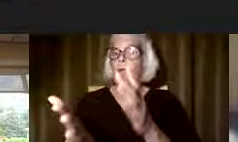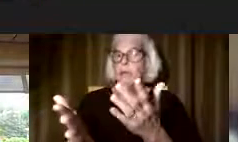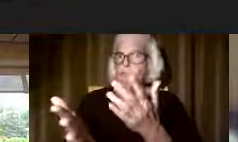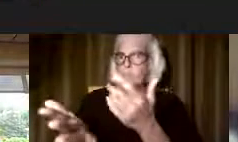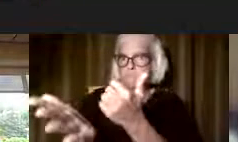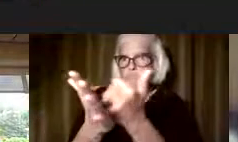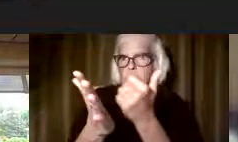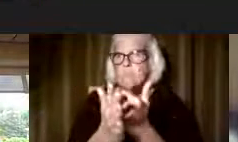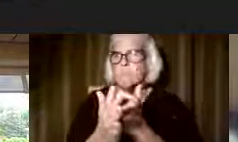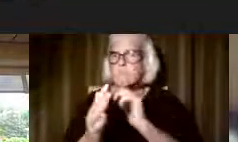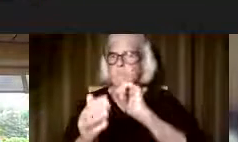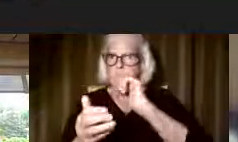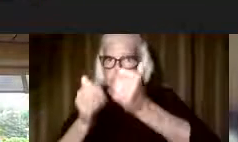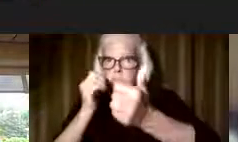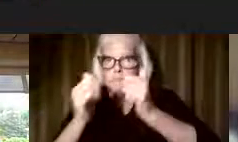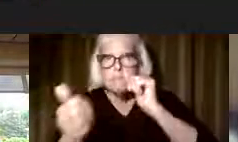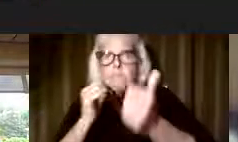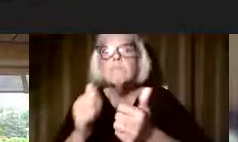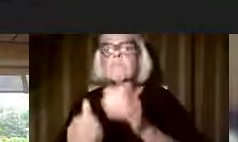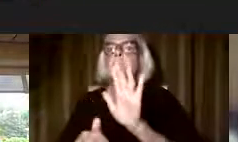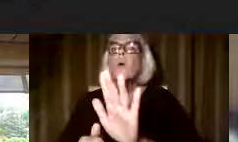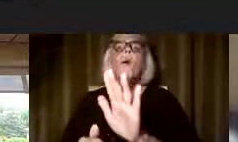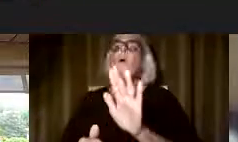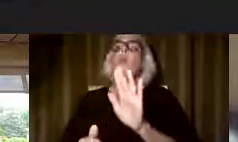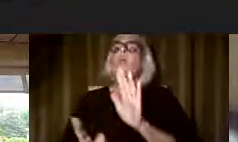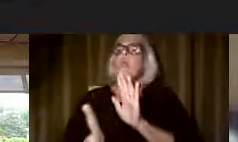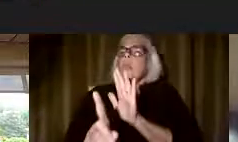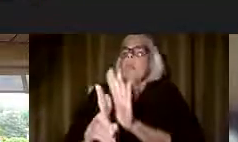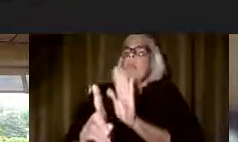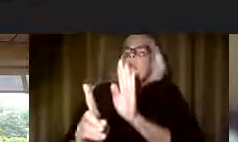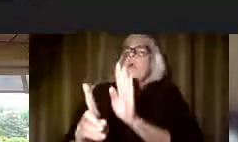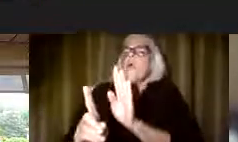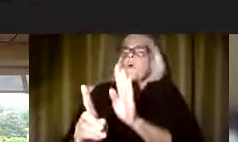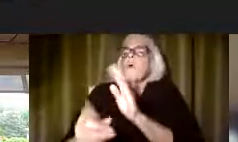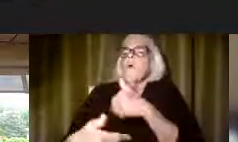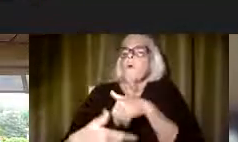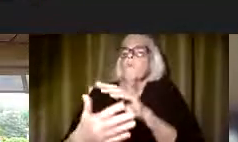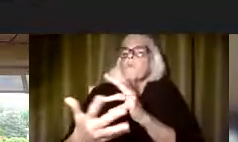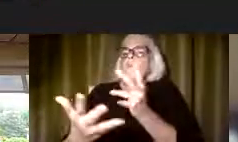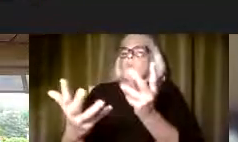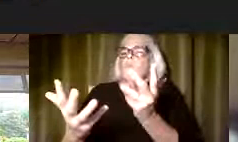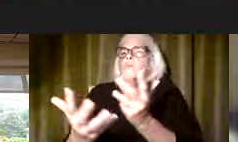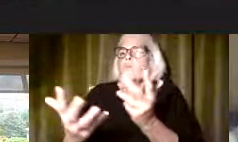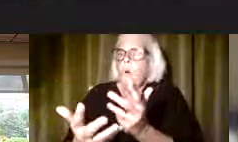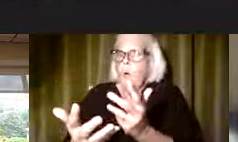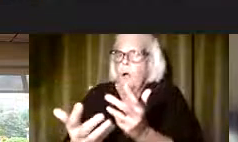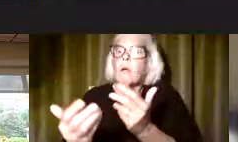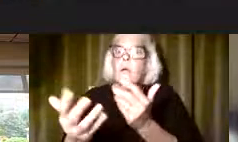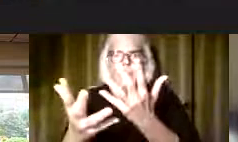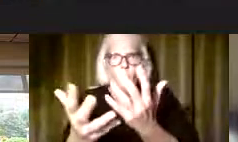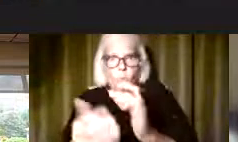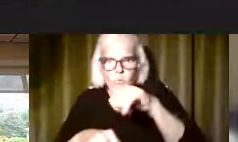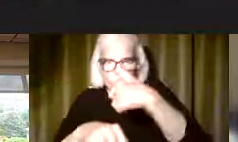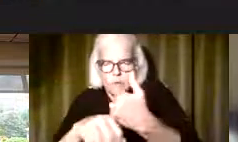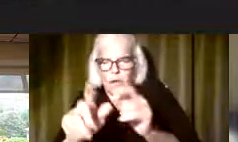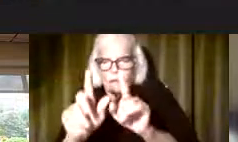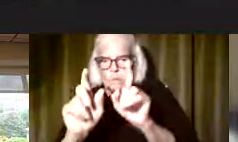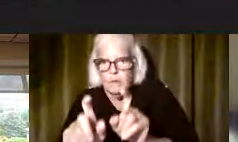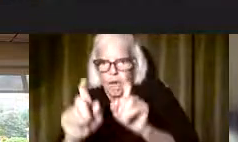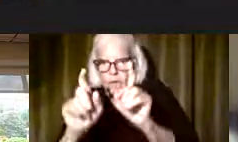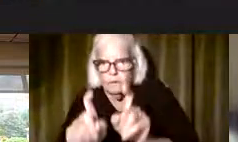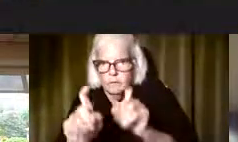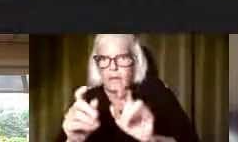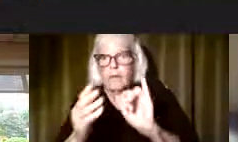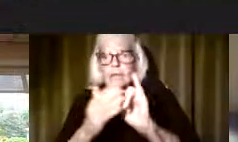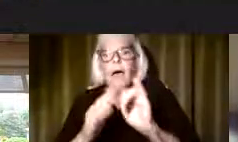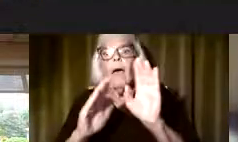strategy to make sure that there was testing available within 30 minutes driving of any Vermonter in the